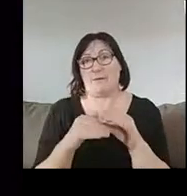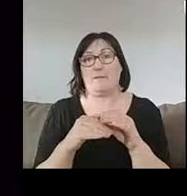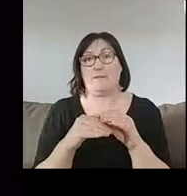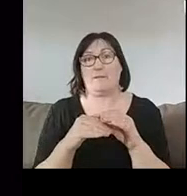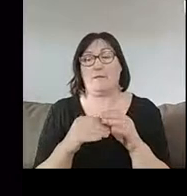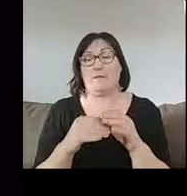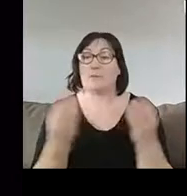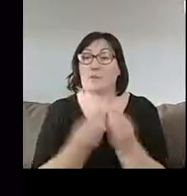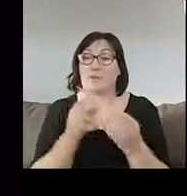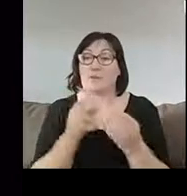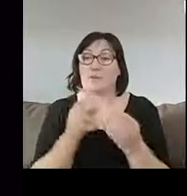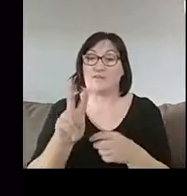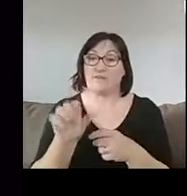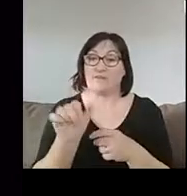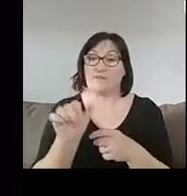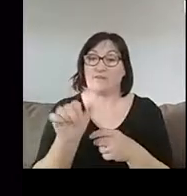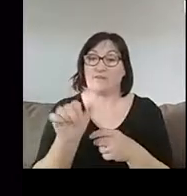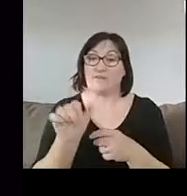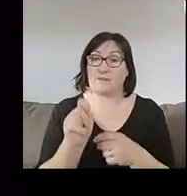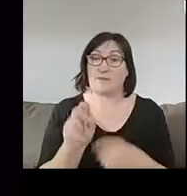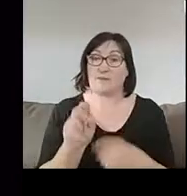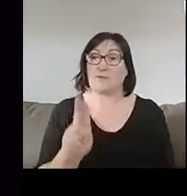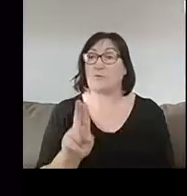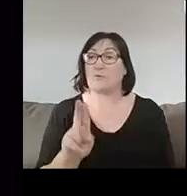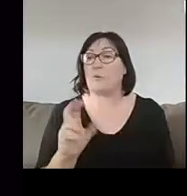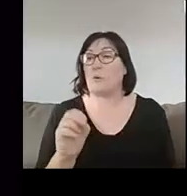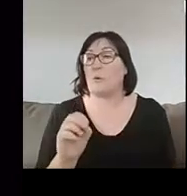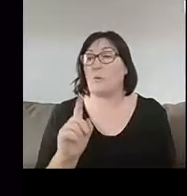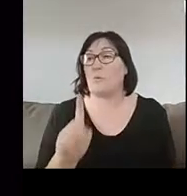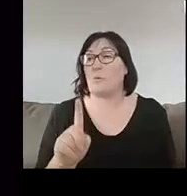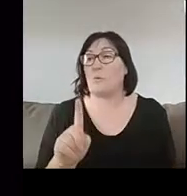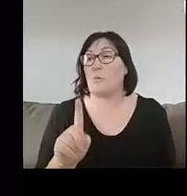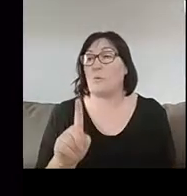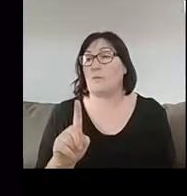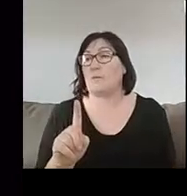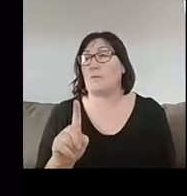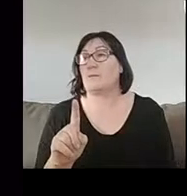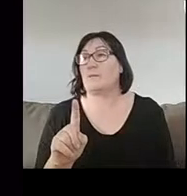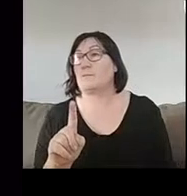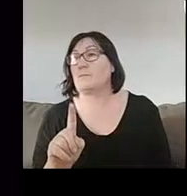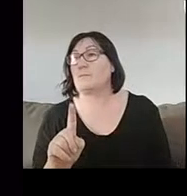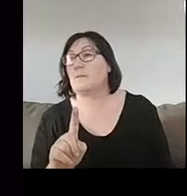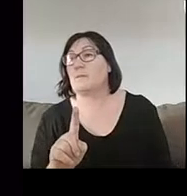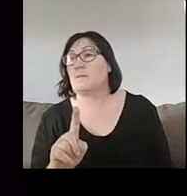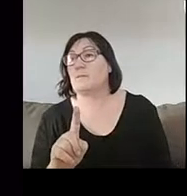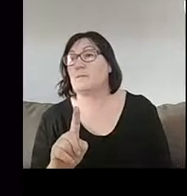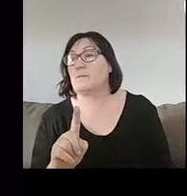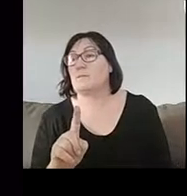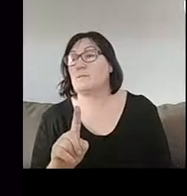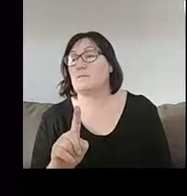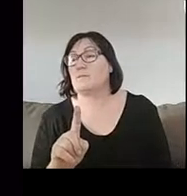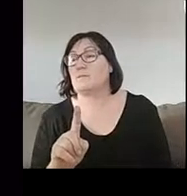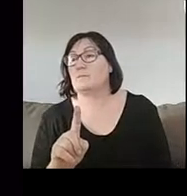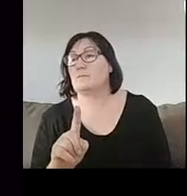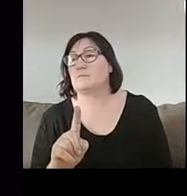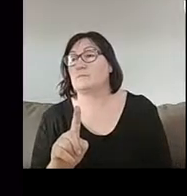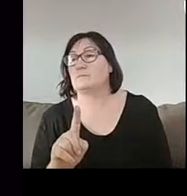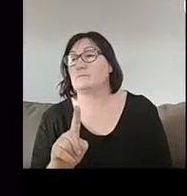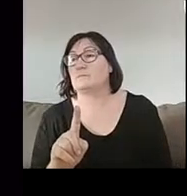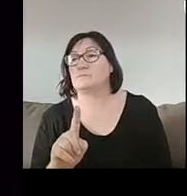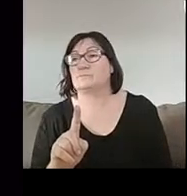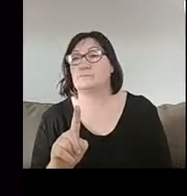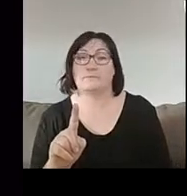you then also need to pay in VAT to SARS, that must also be accompanied with the payment. So when you